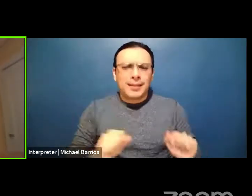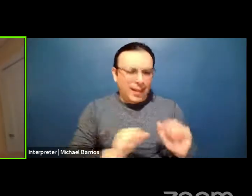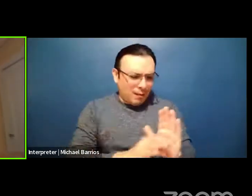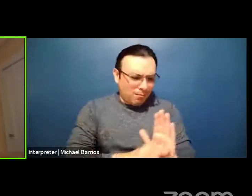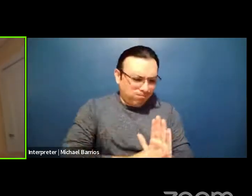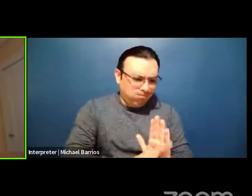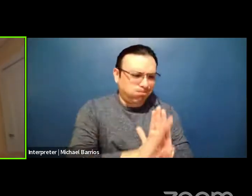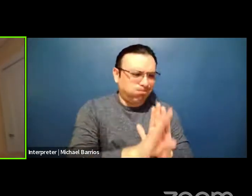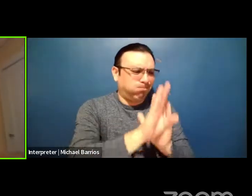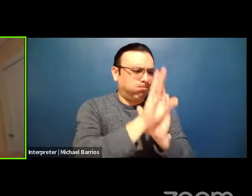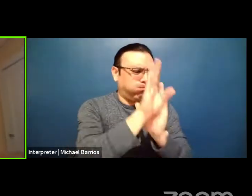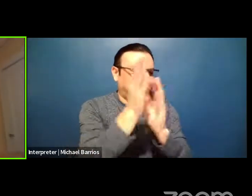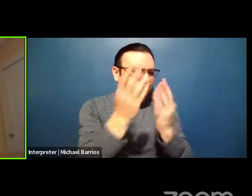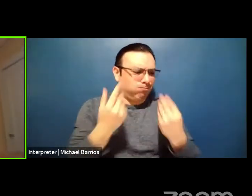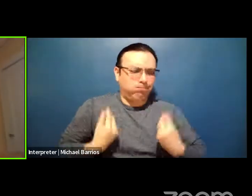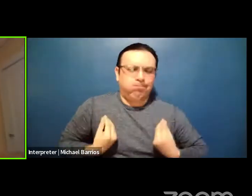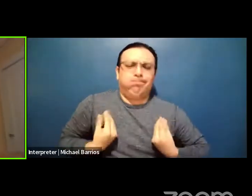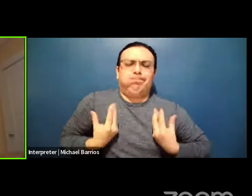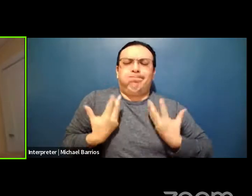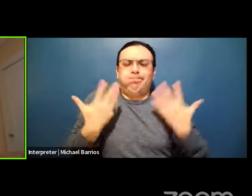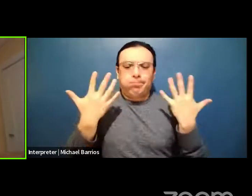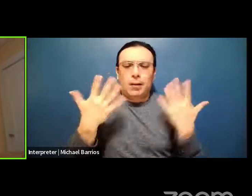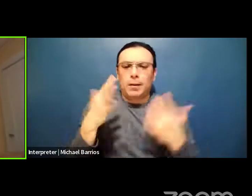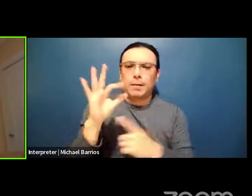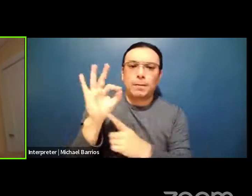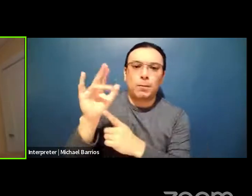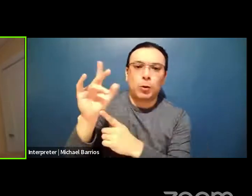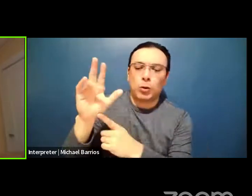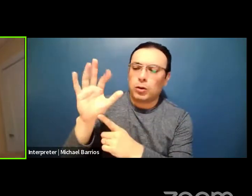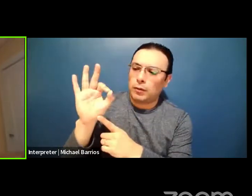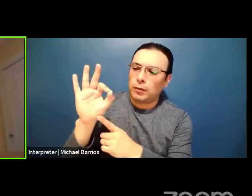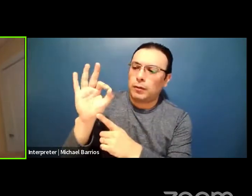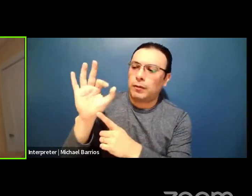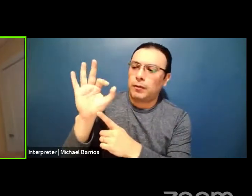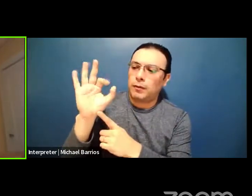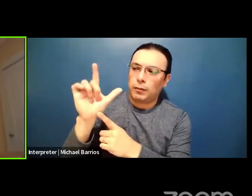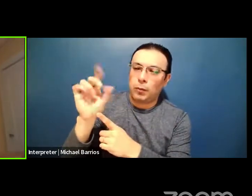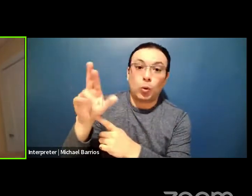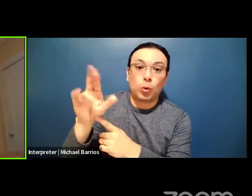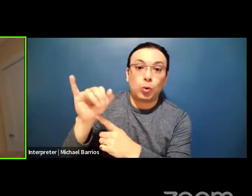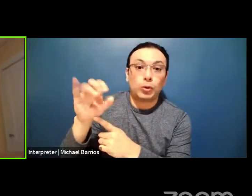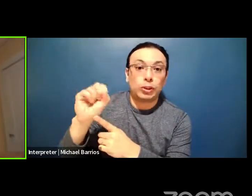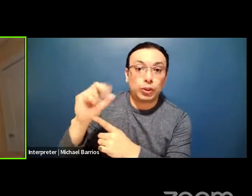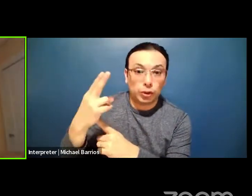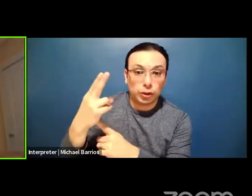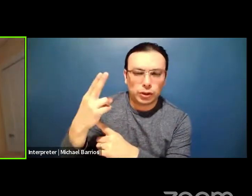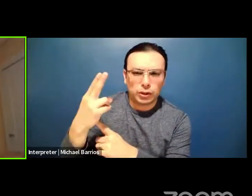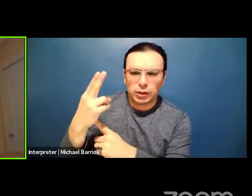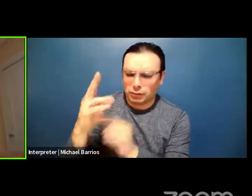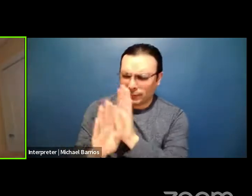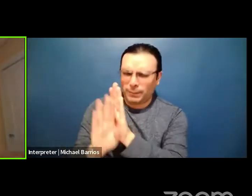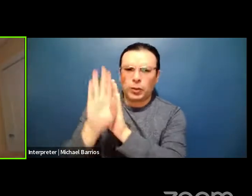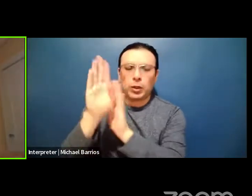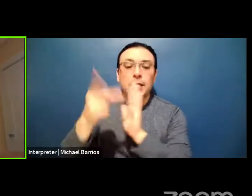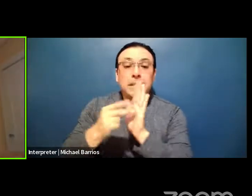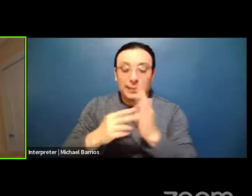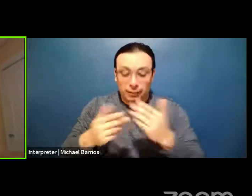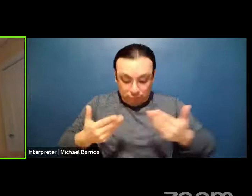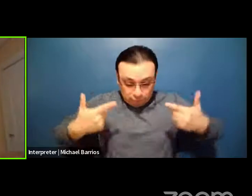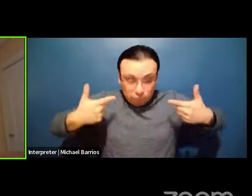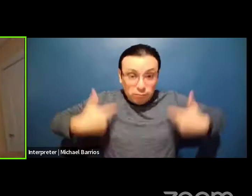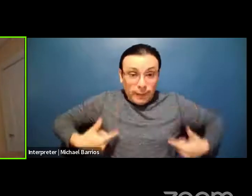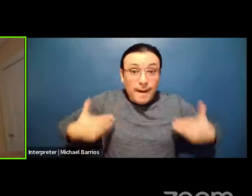minds. To flourish here means to exercise the capacities we have in pursuit of